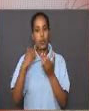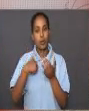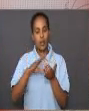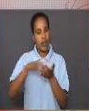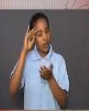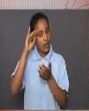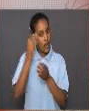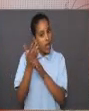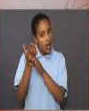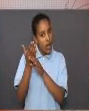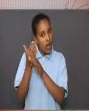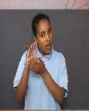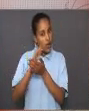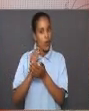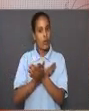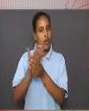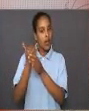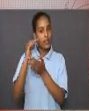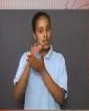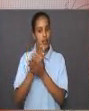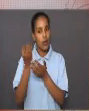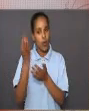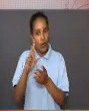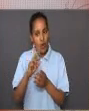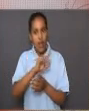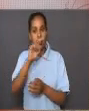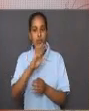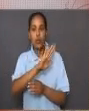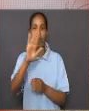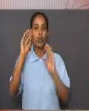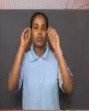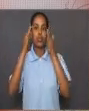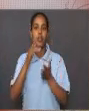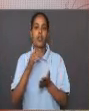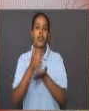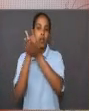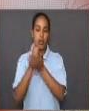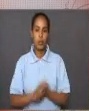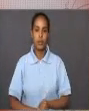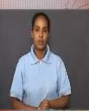learned in our last lesson or ask your teacher for help.